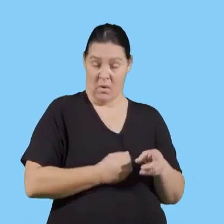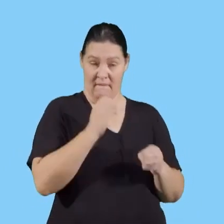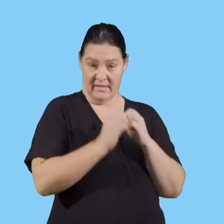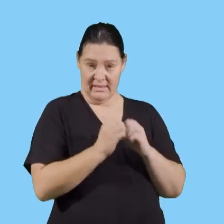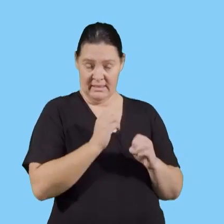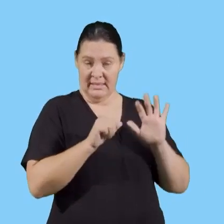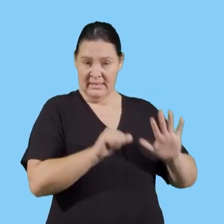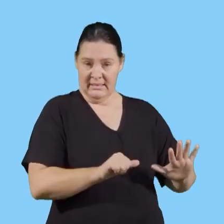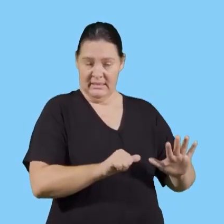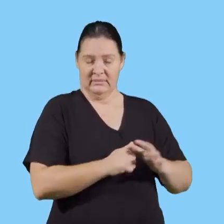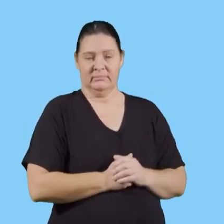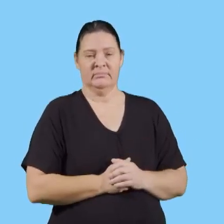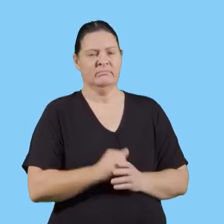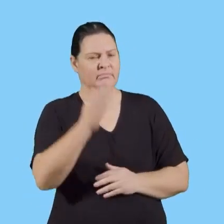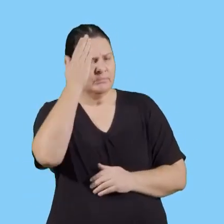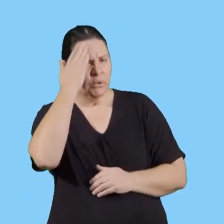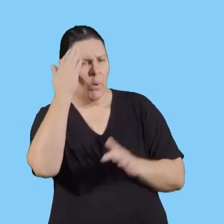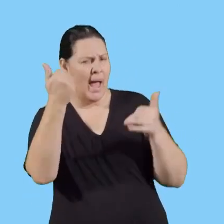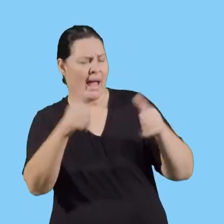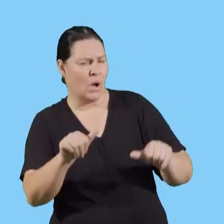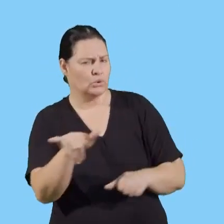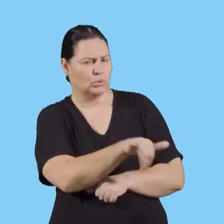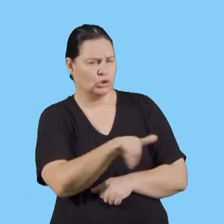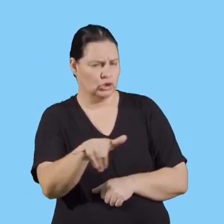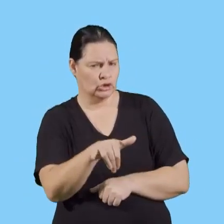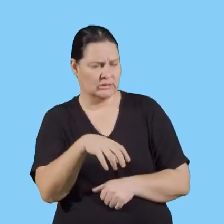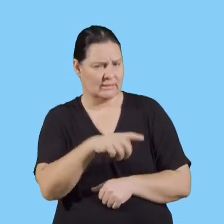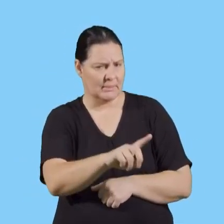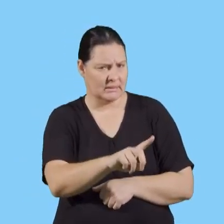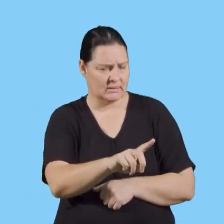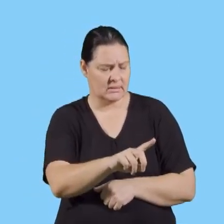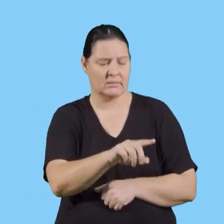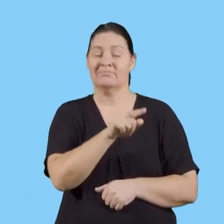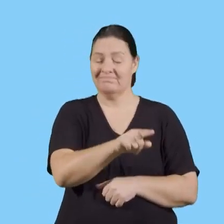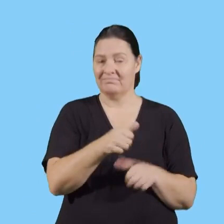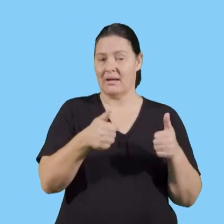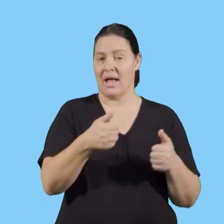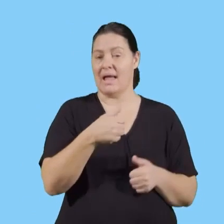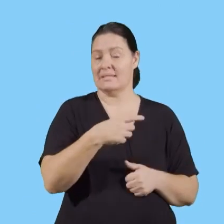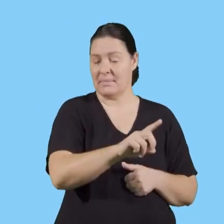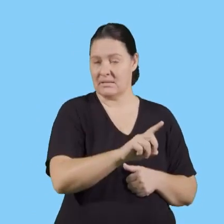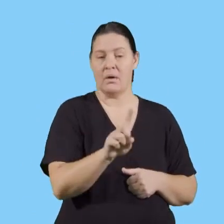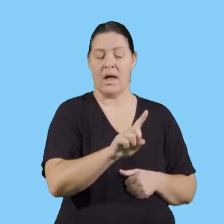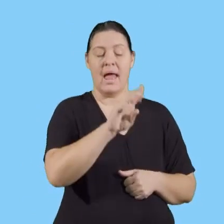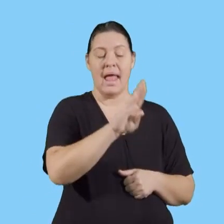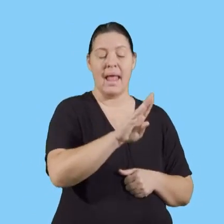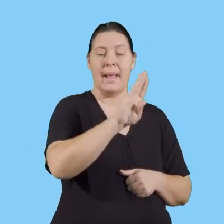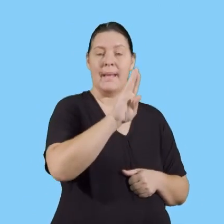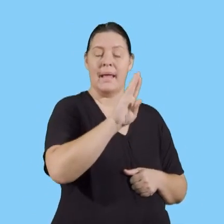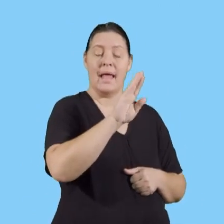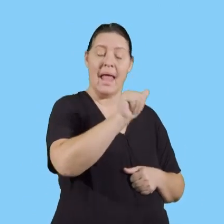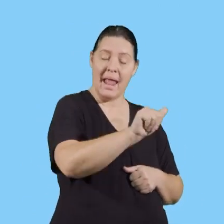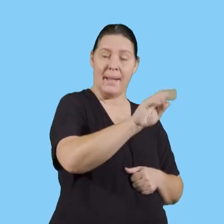number 6, we now need to know which account are we going to debit. The correct account to be debited is AB